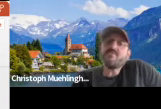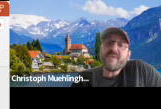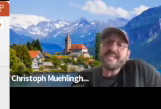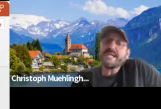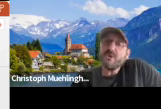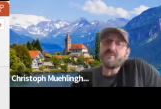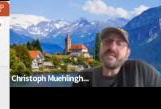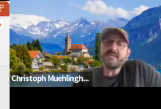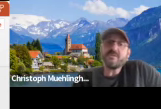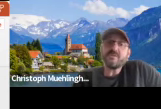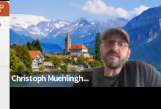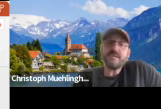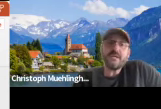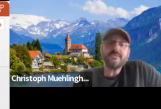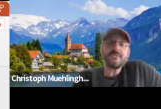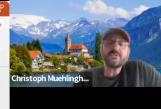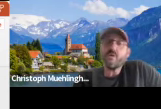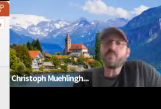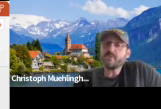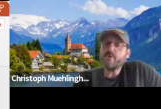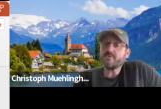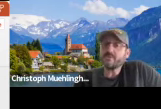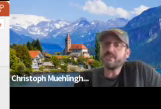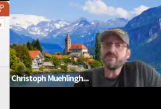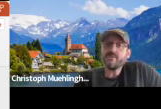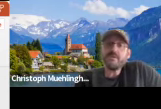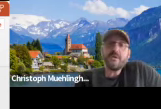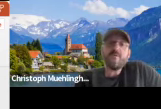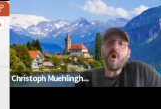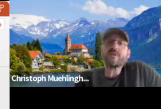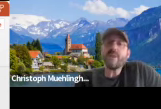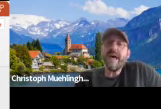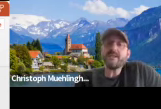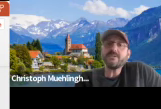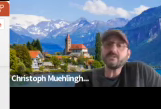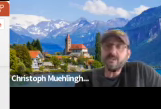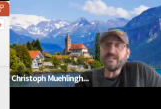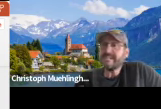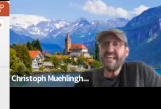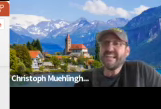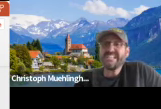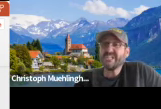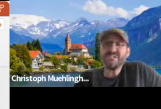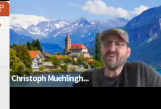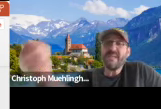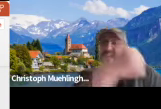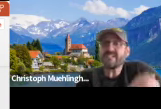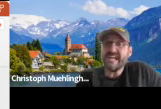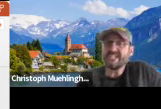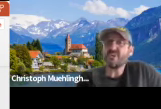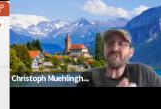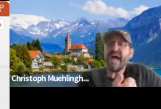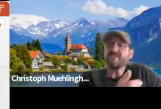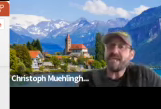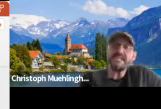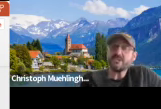That radiates off heat. So that's kind of interesting. Or preserves the heat also. Water balance. Look, the letter is not just from the outside,